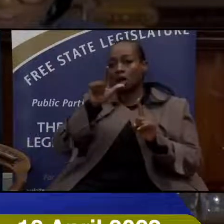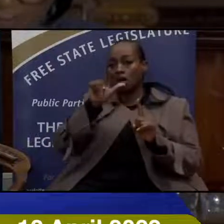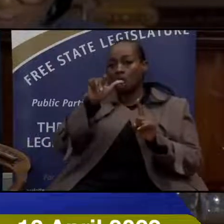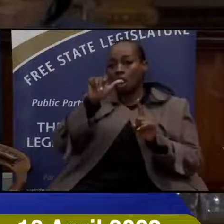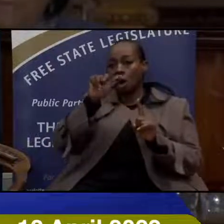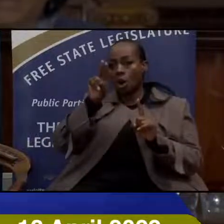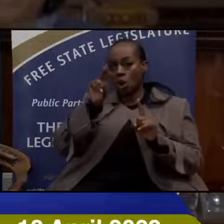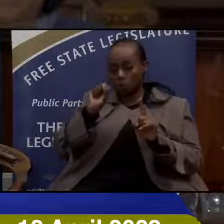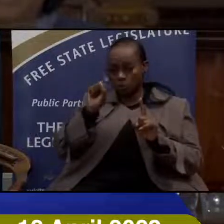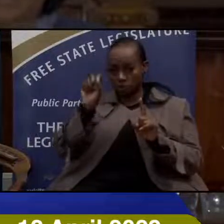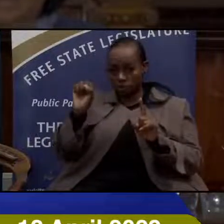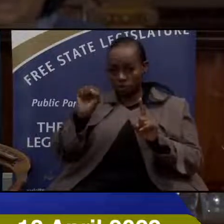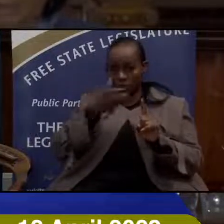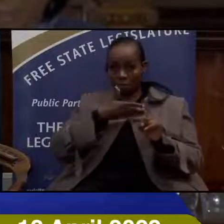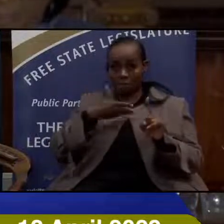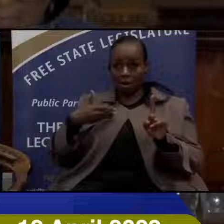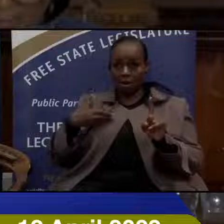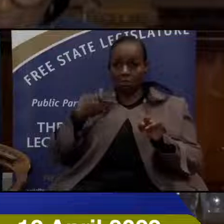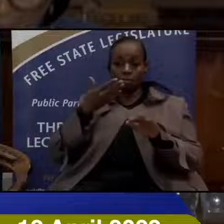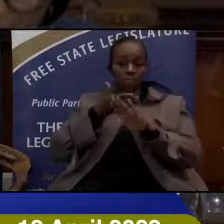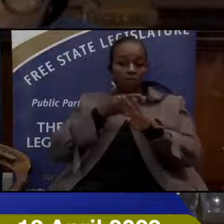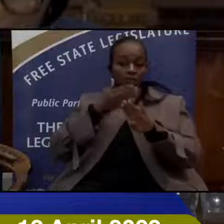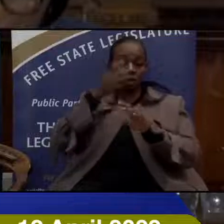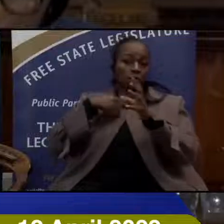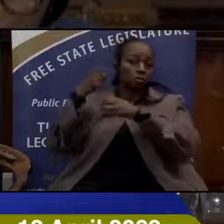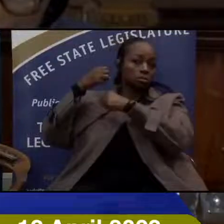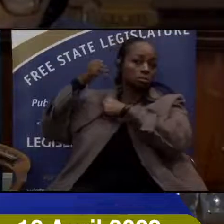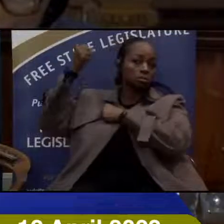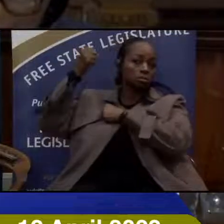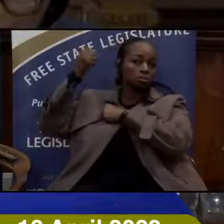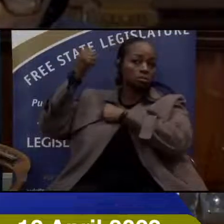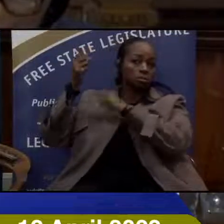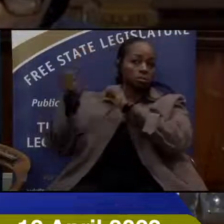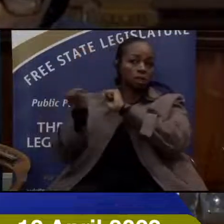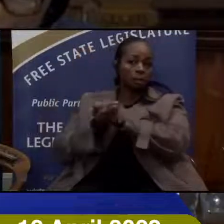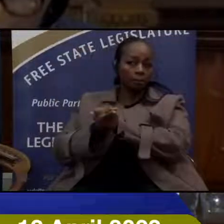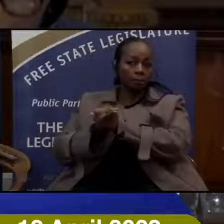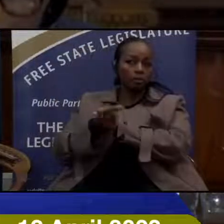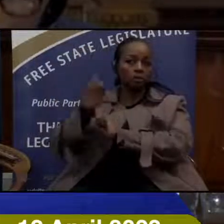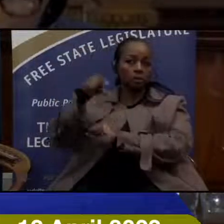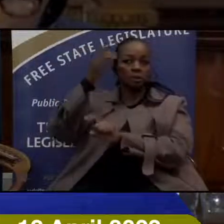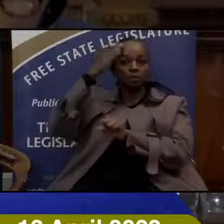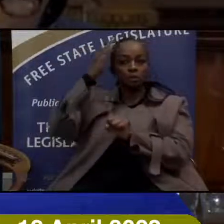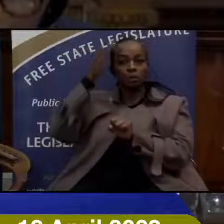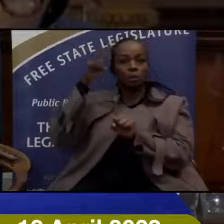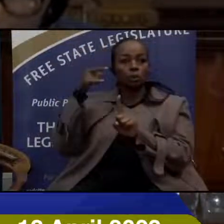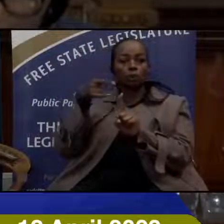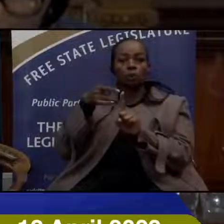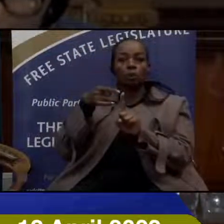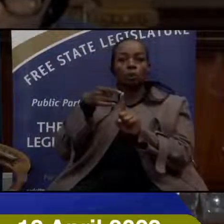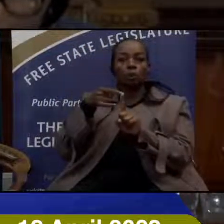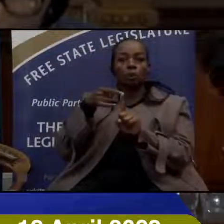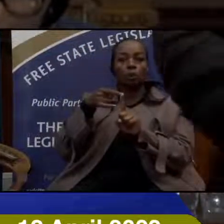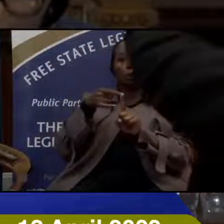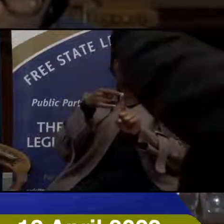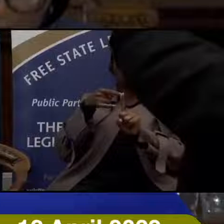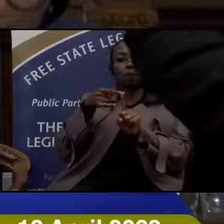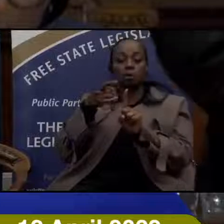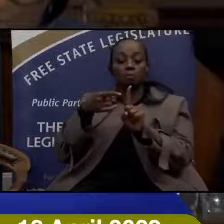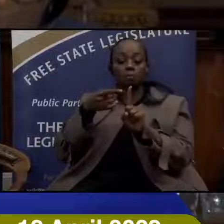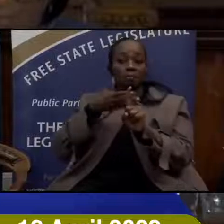"Mama," before he was hanged. Now you must know that when a person calls his